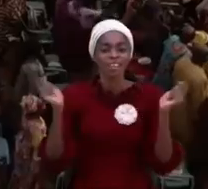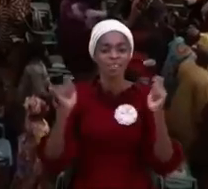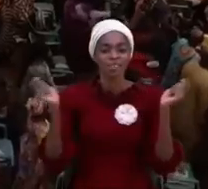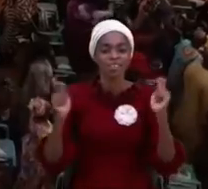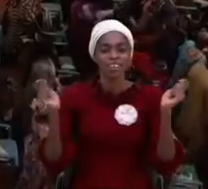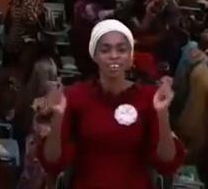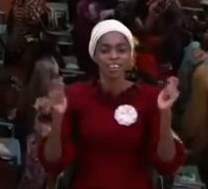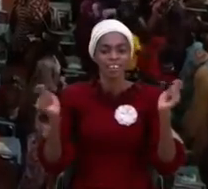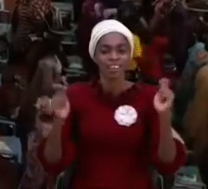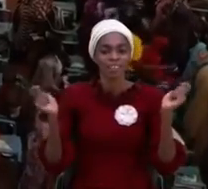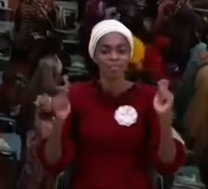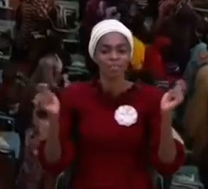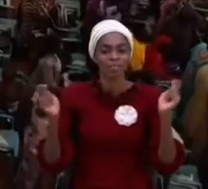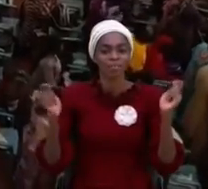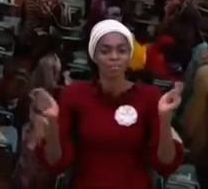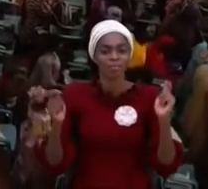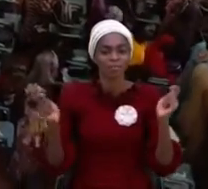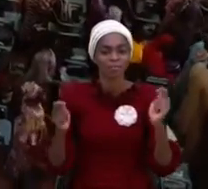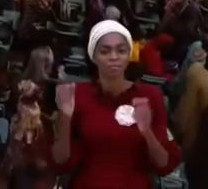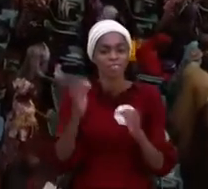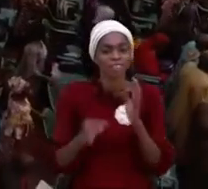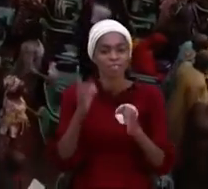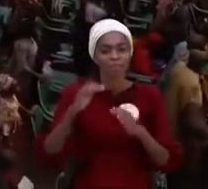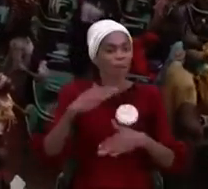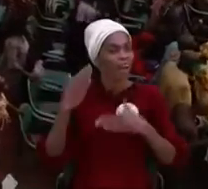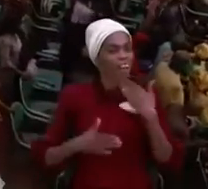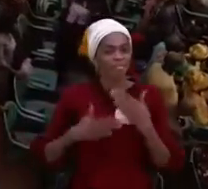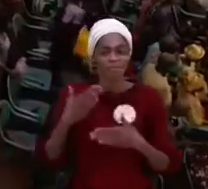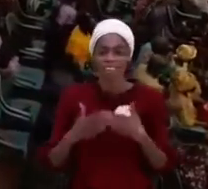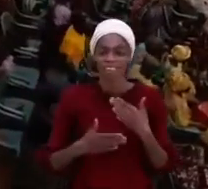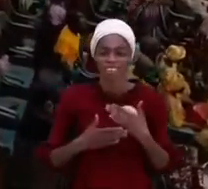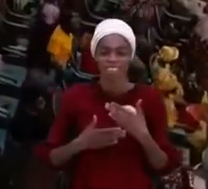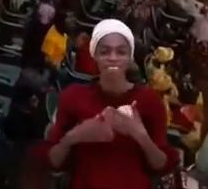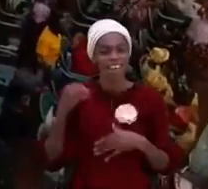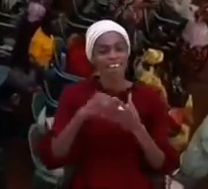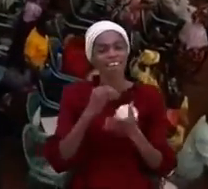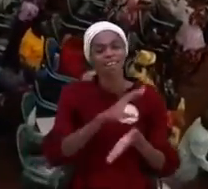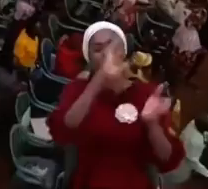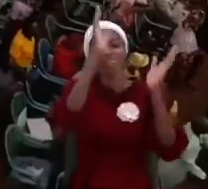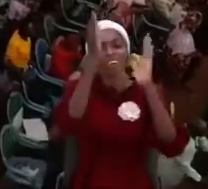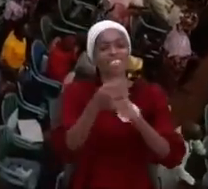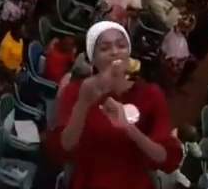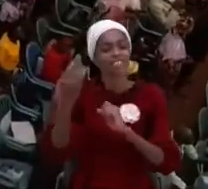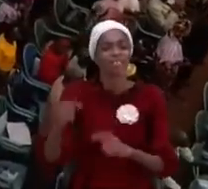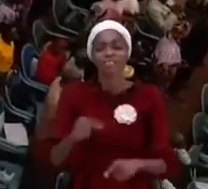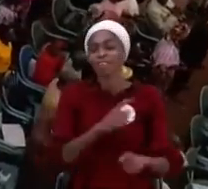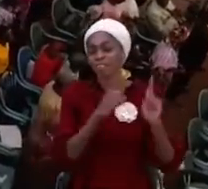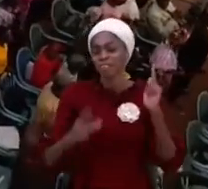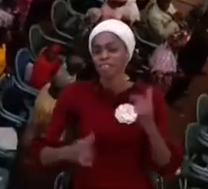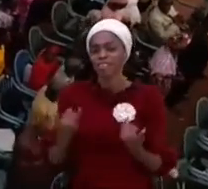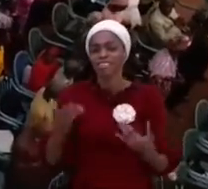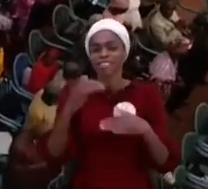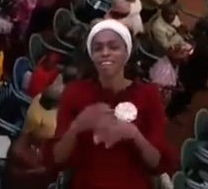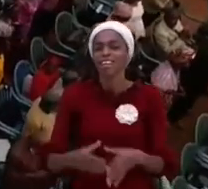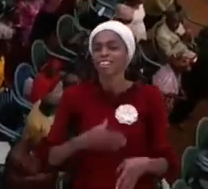Hallelujah. If you are happy in the presence of the Lord tonight, shout